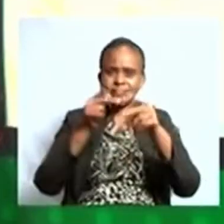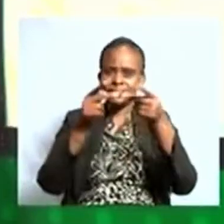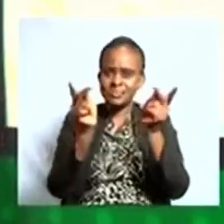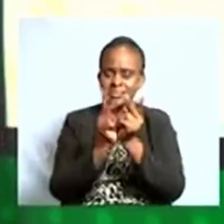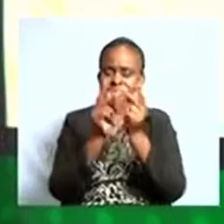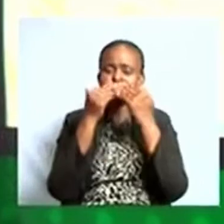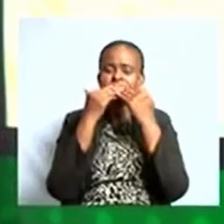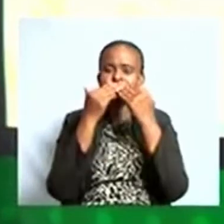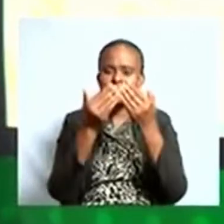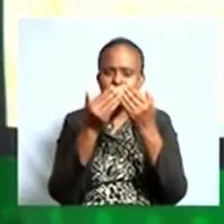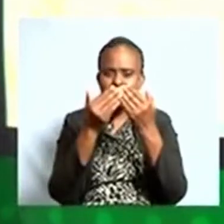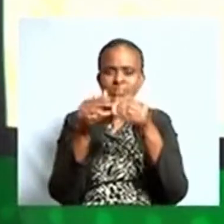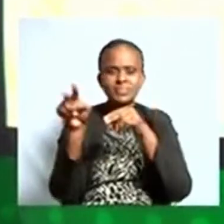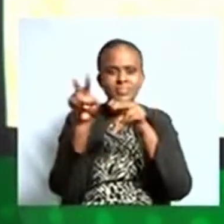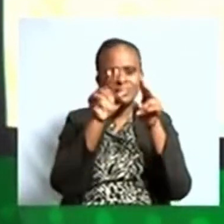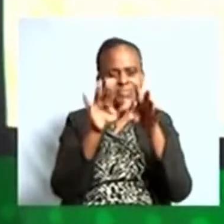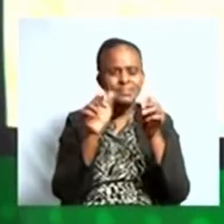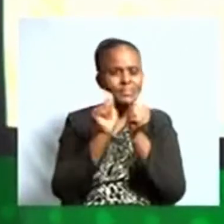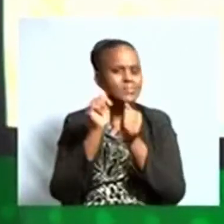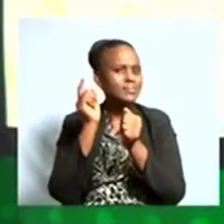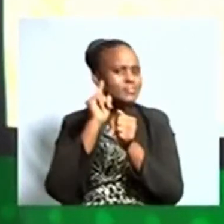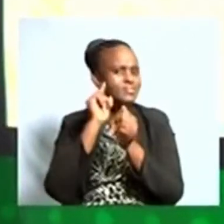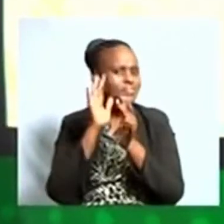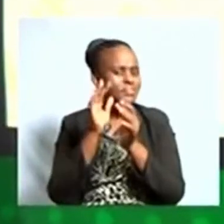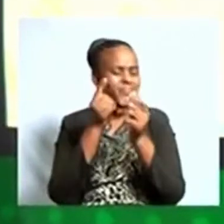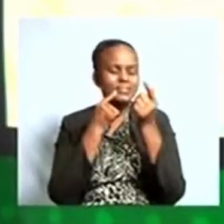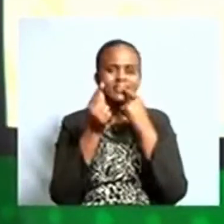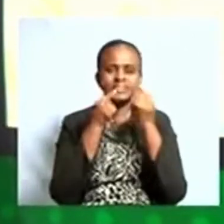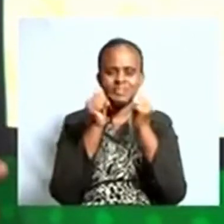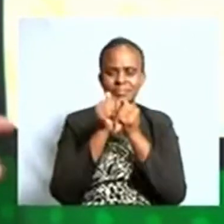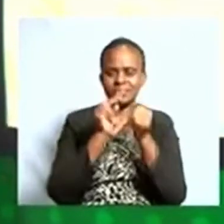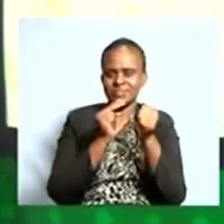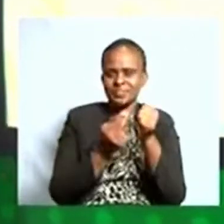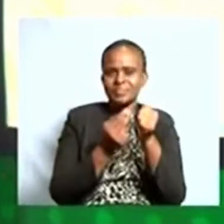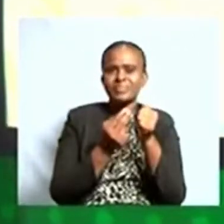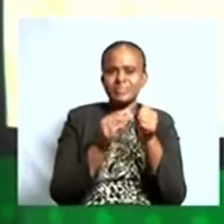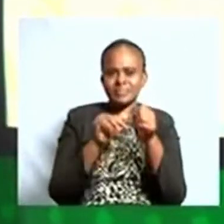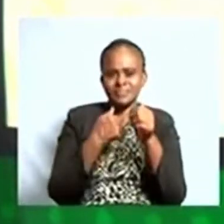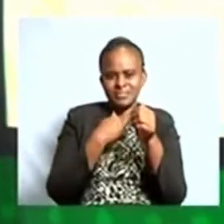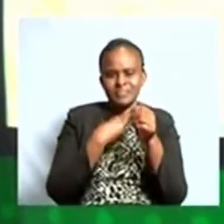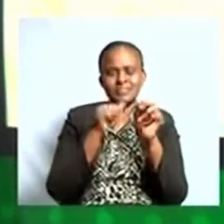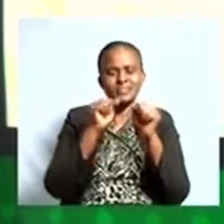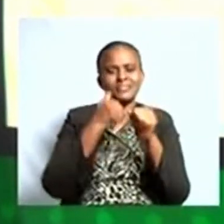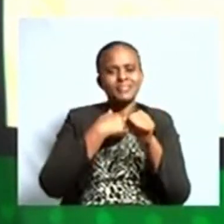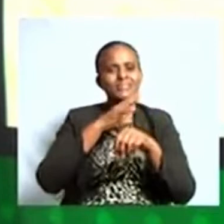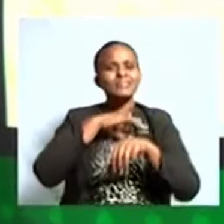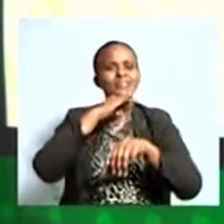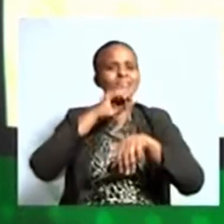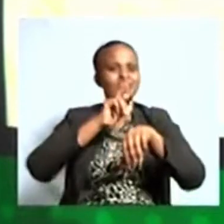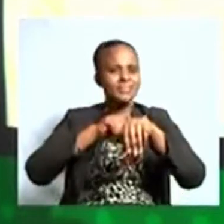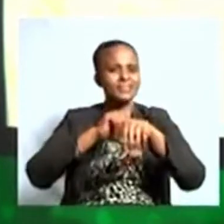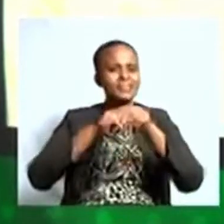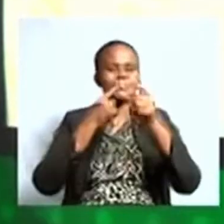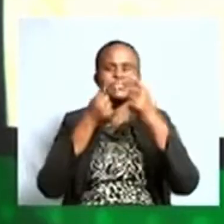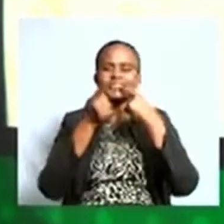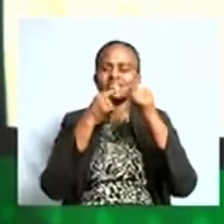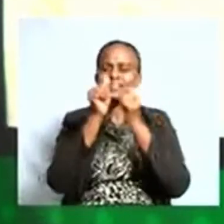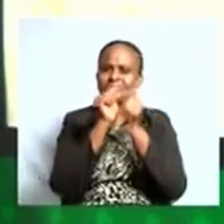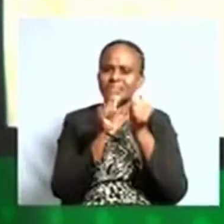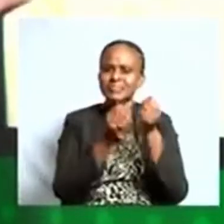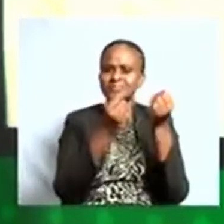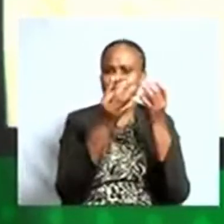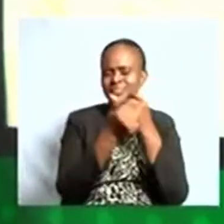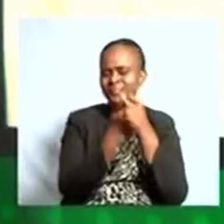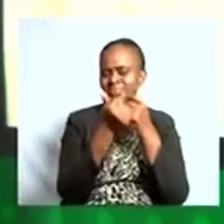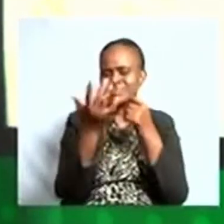to thank the viewers and the listeners for interacting with us. How I wish we had enough time to talk about many issues,